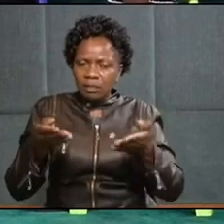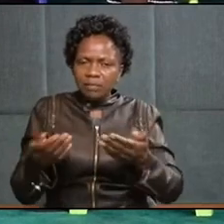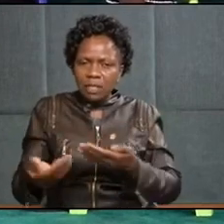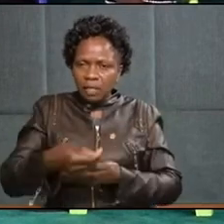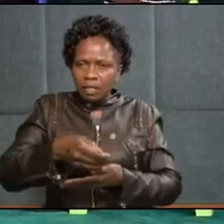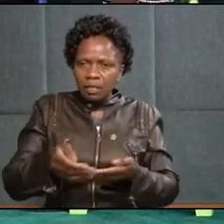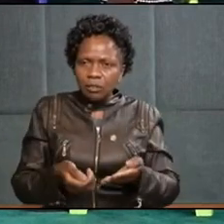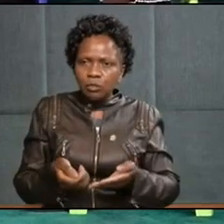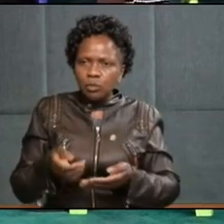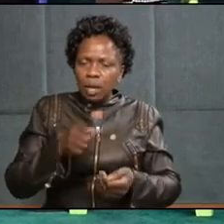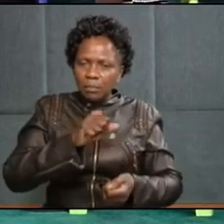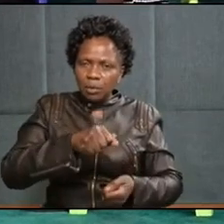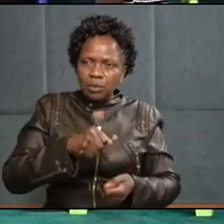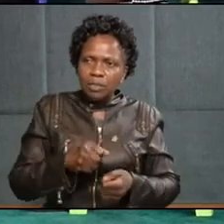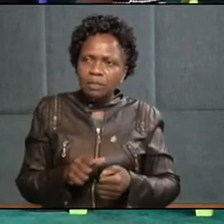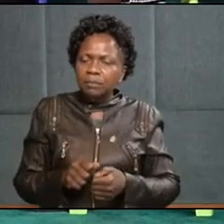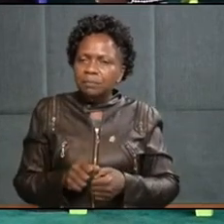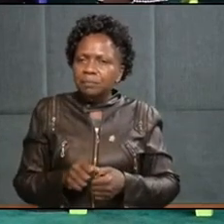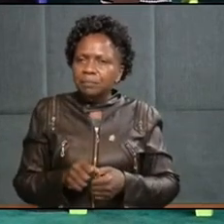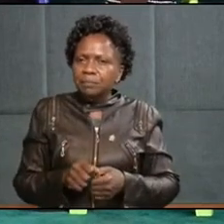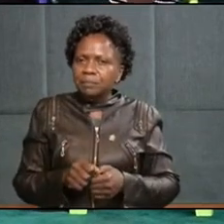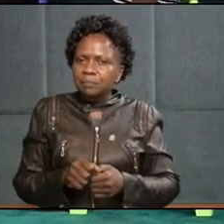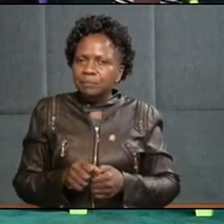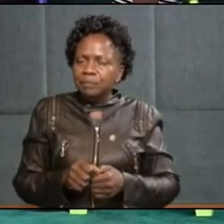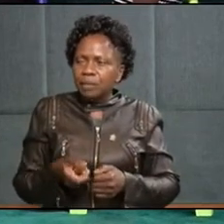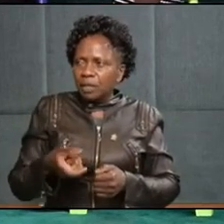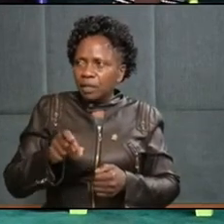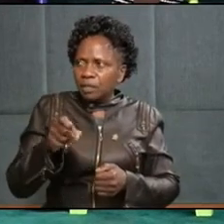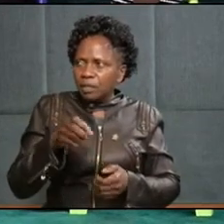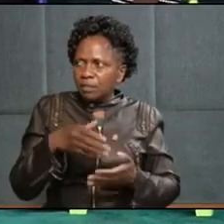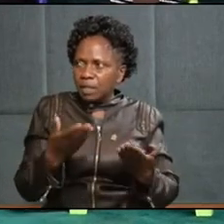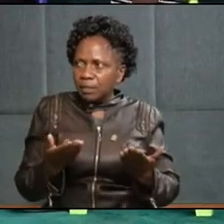something? Yes. Okay.